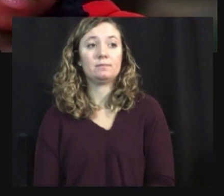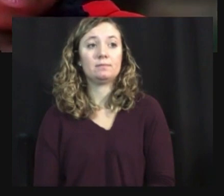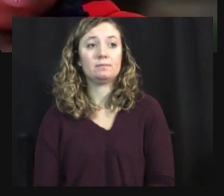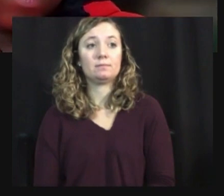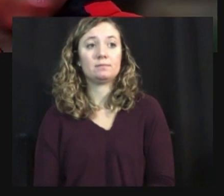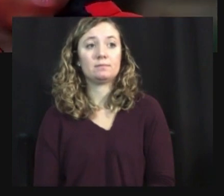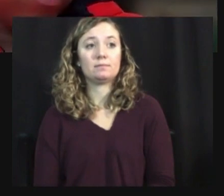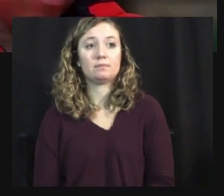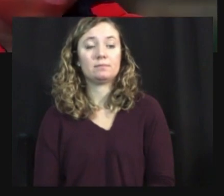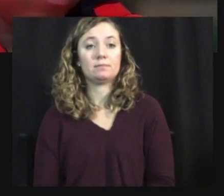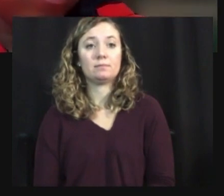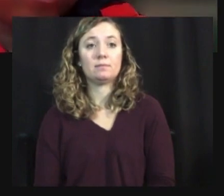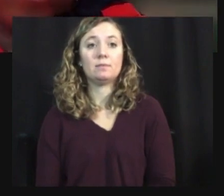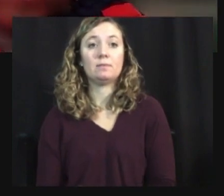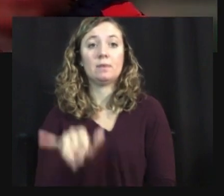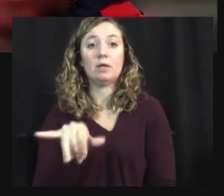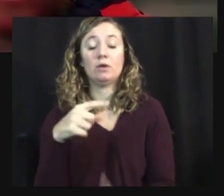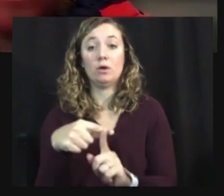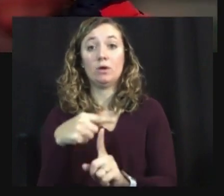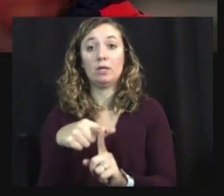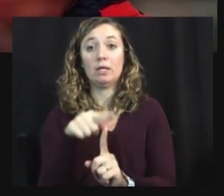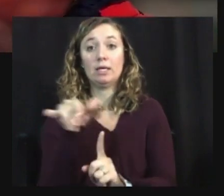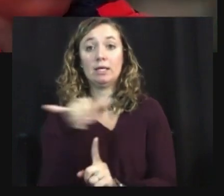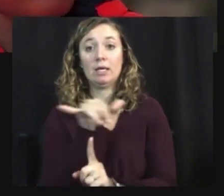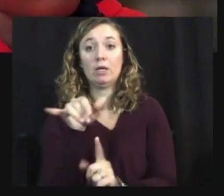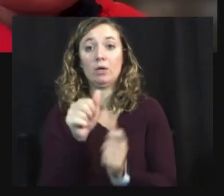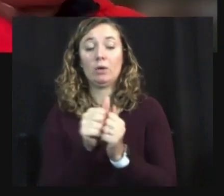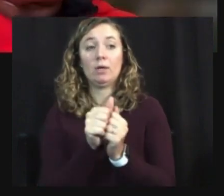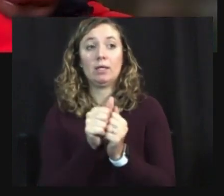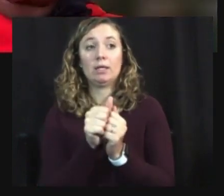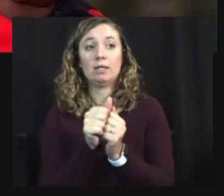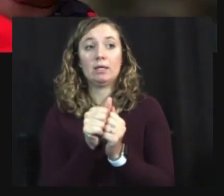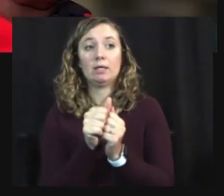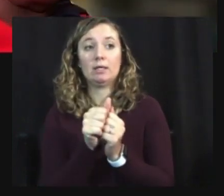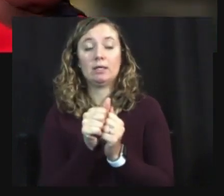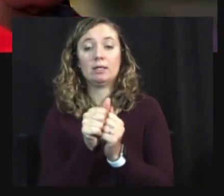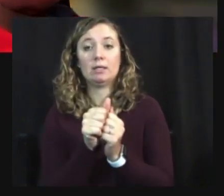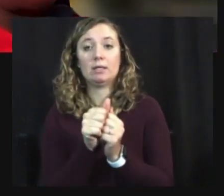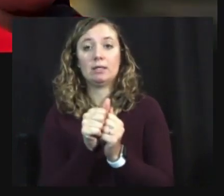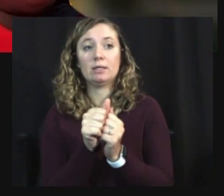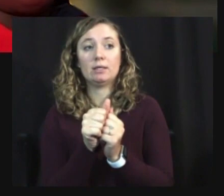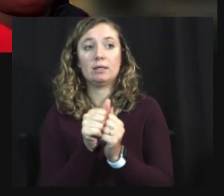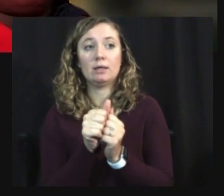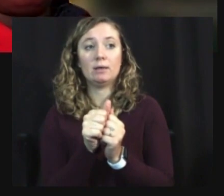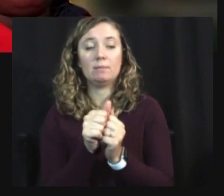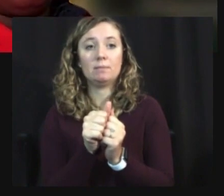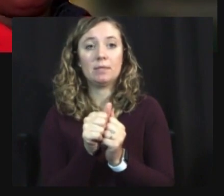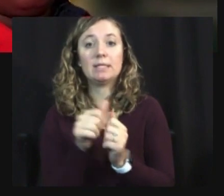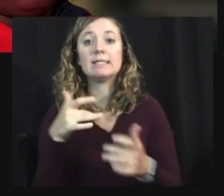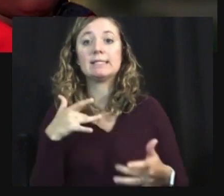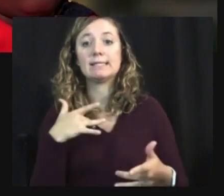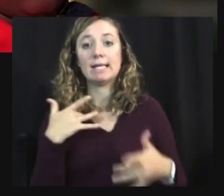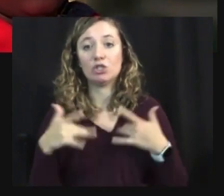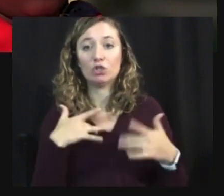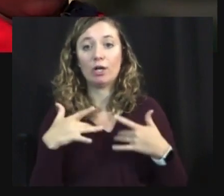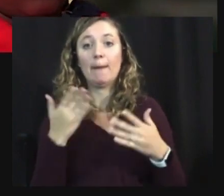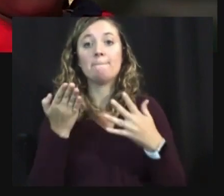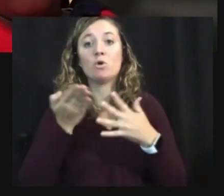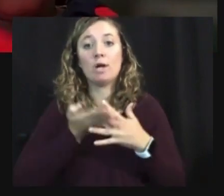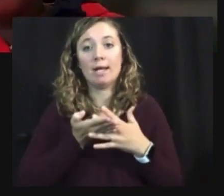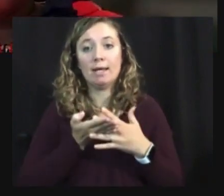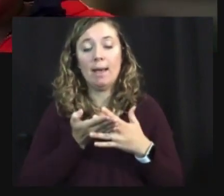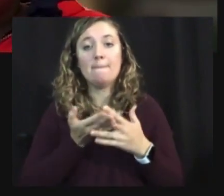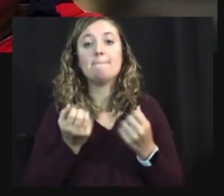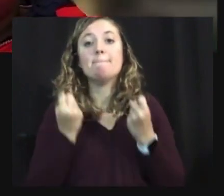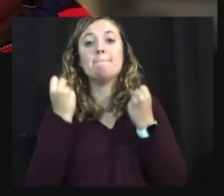That's also the same with sensory breaks, because many students, they